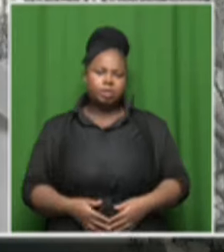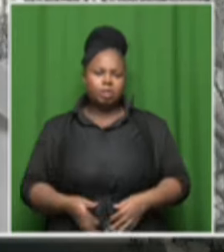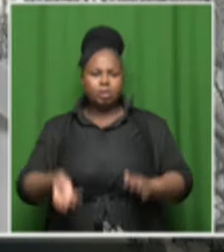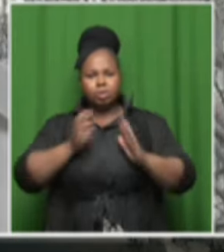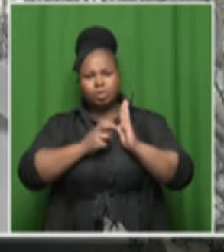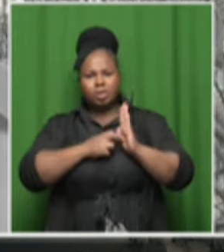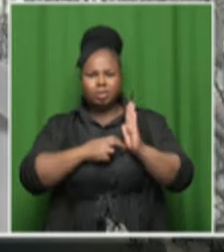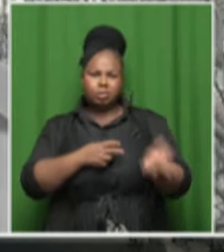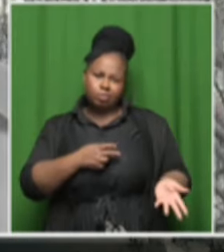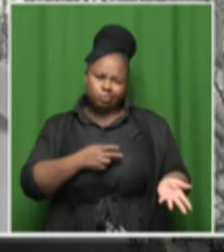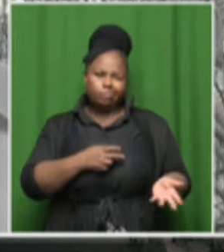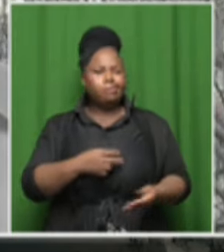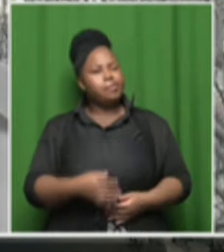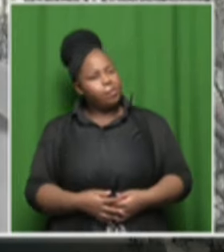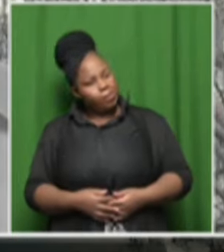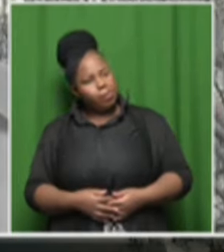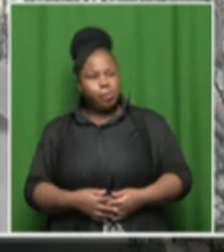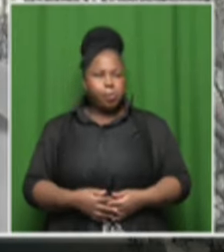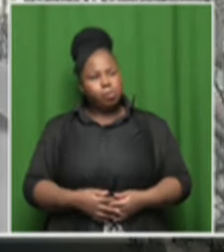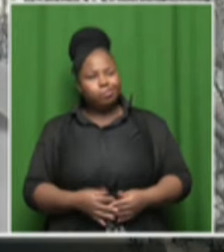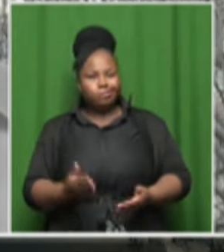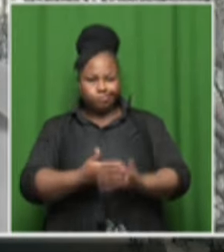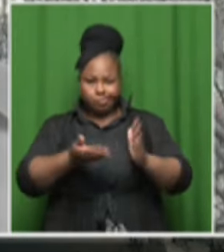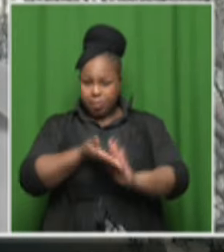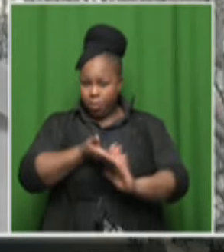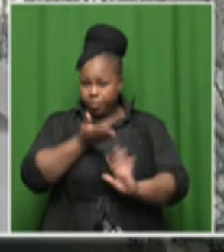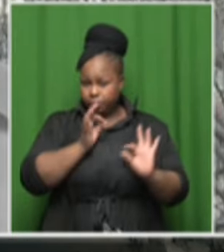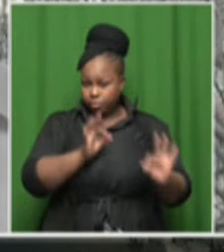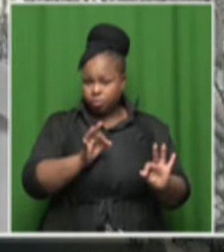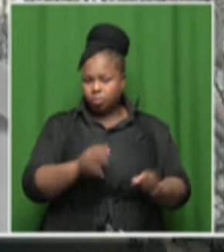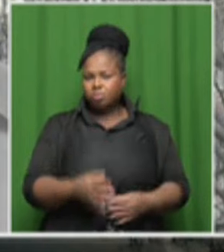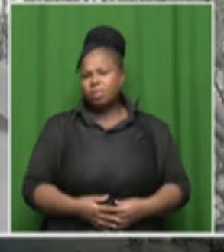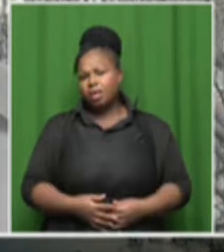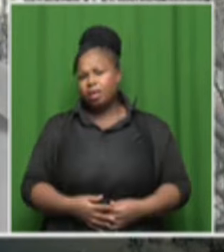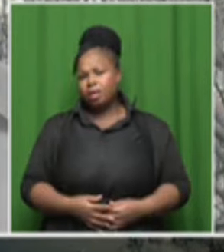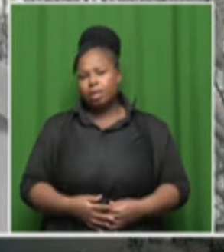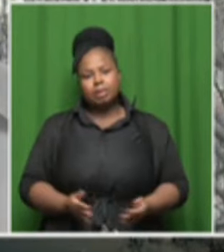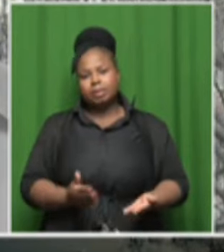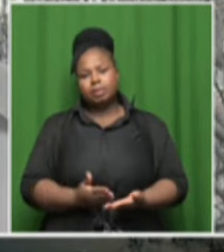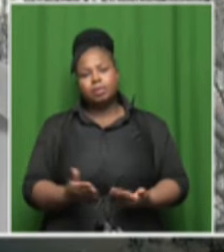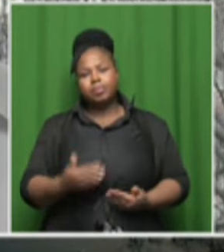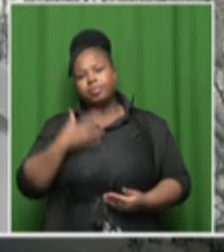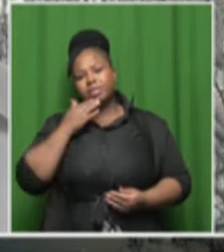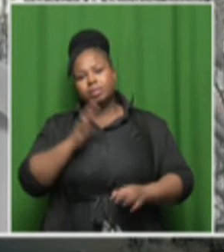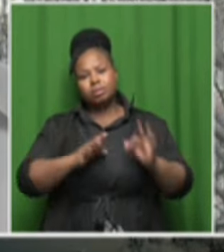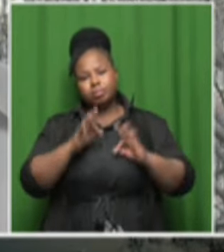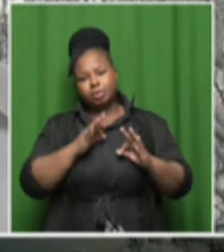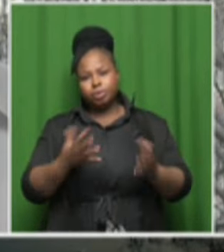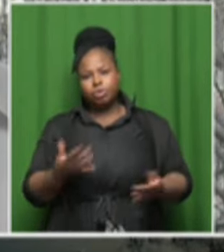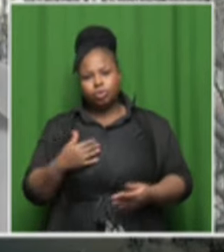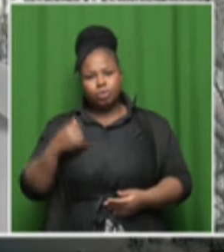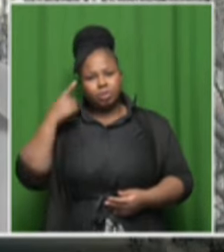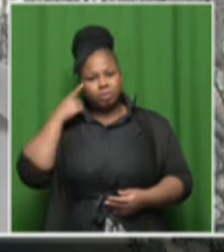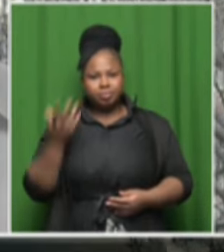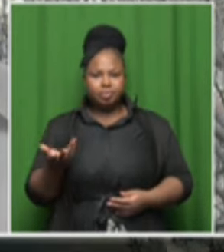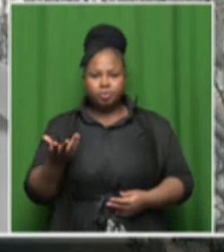regulations that are, quite up to date and perhaps, is in effect. Talk to us about what emerges